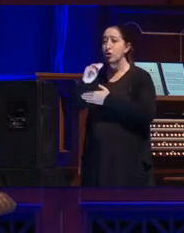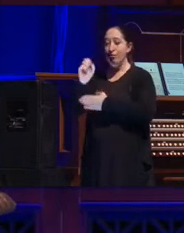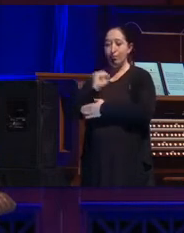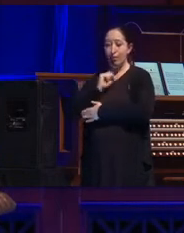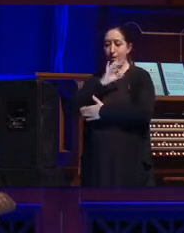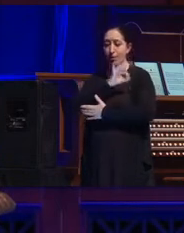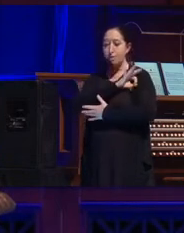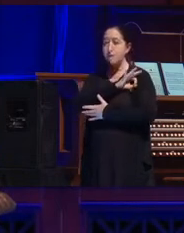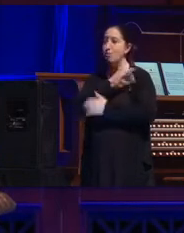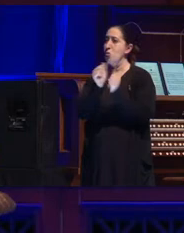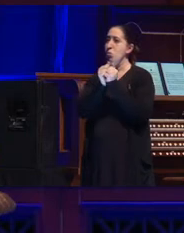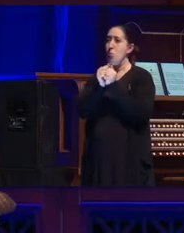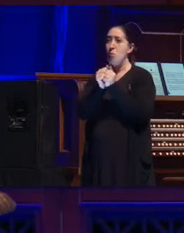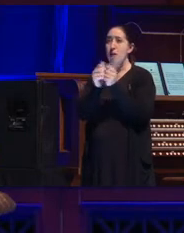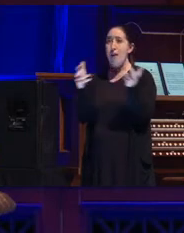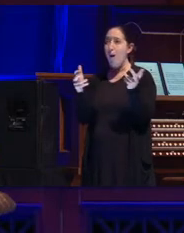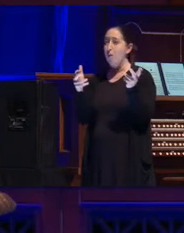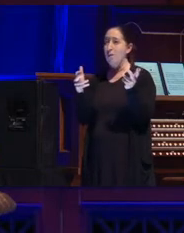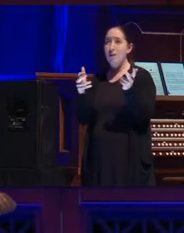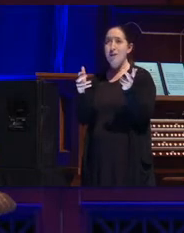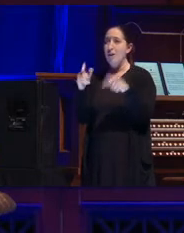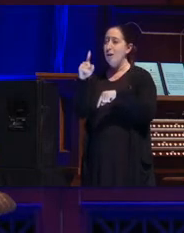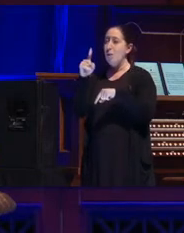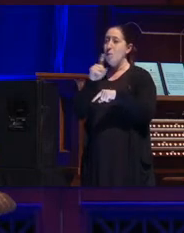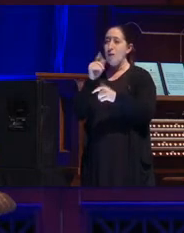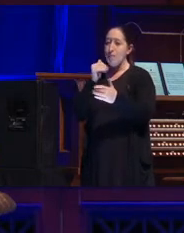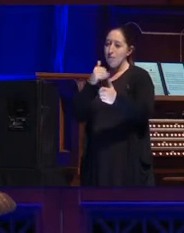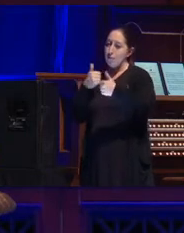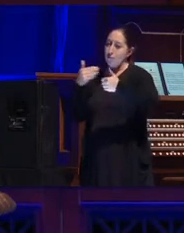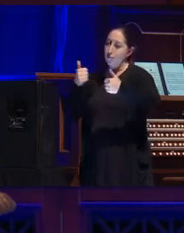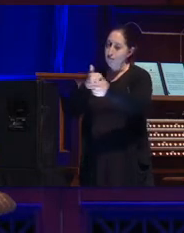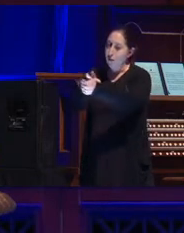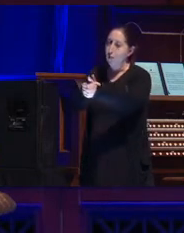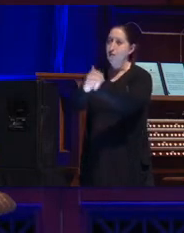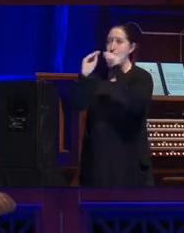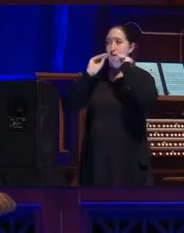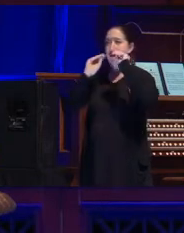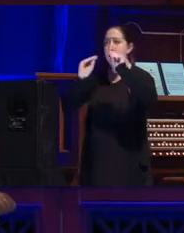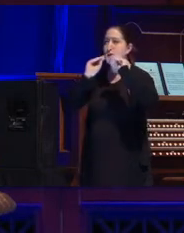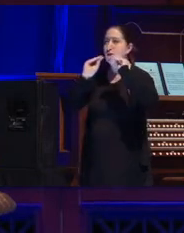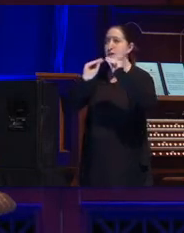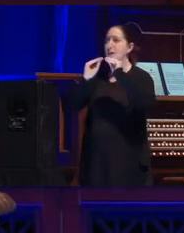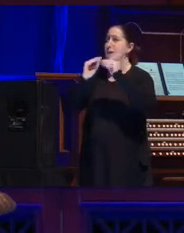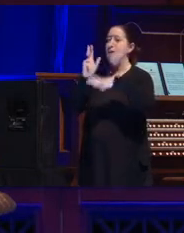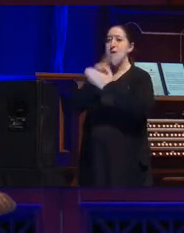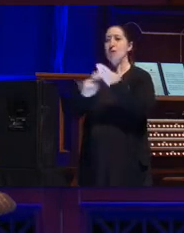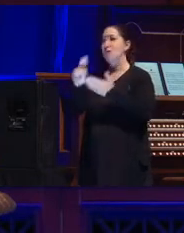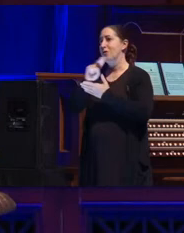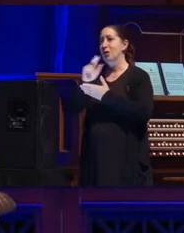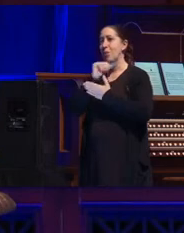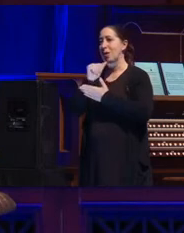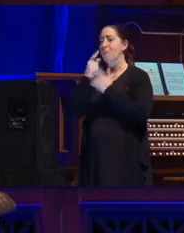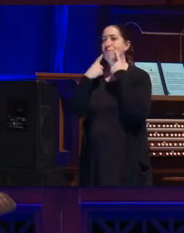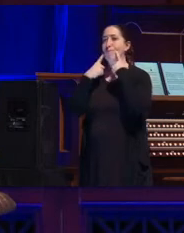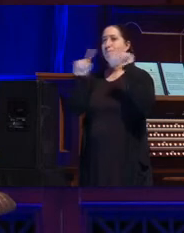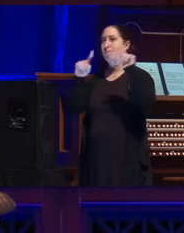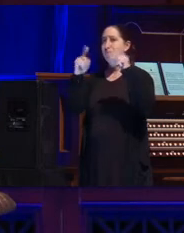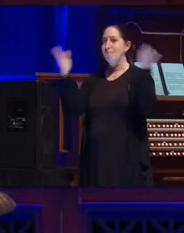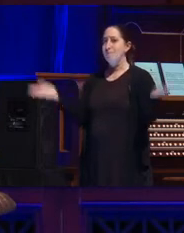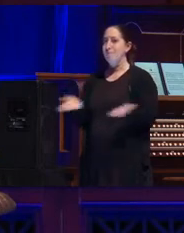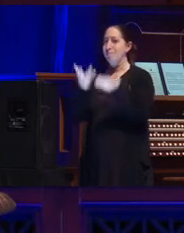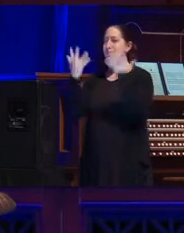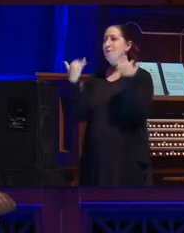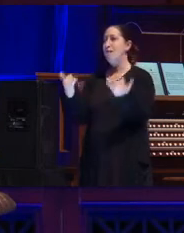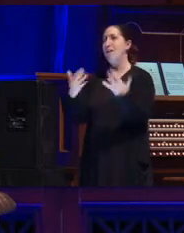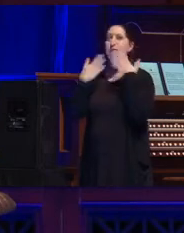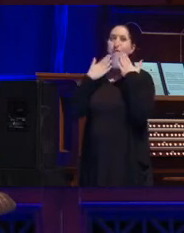faculty, without whose scholarship and commitment to teaching, the university would not be what it is today.